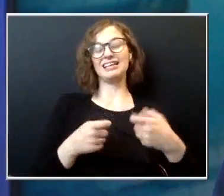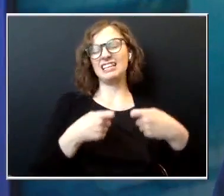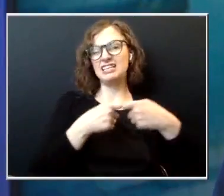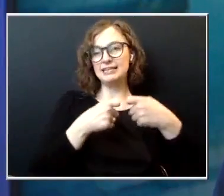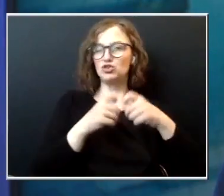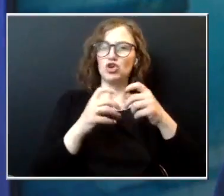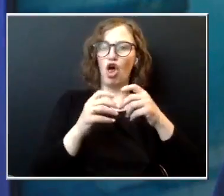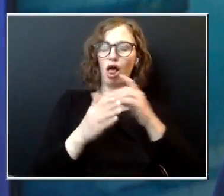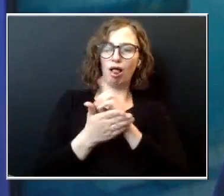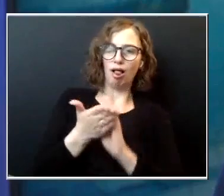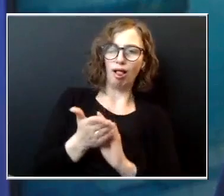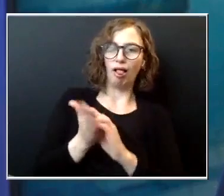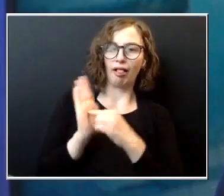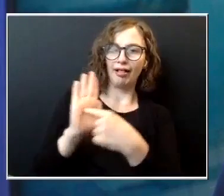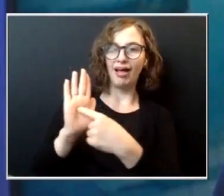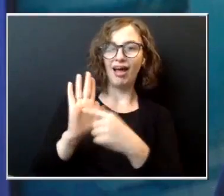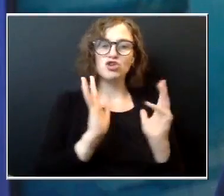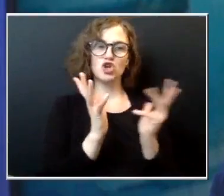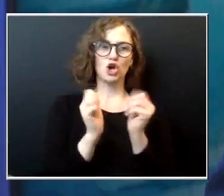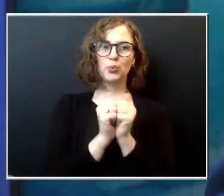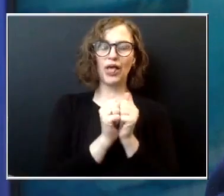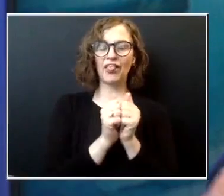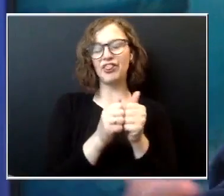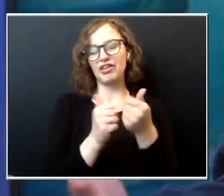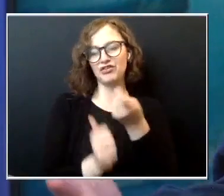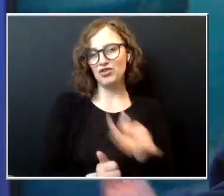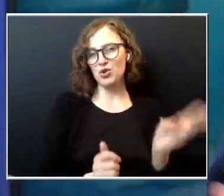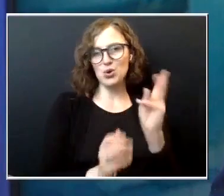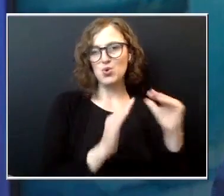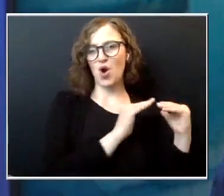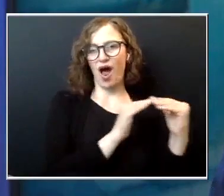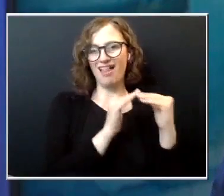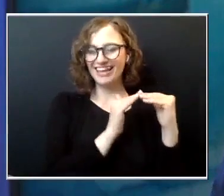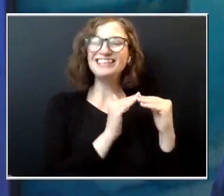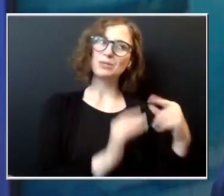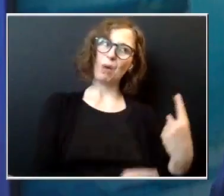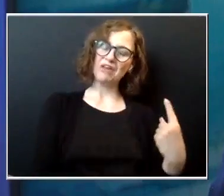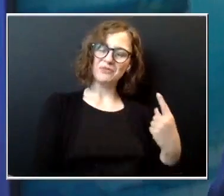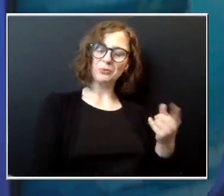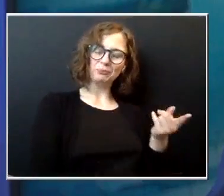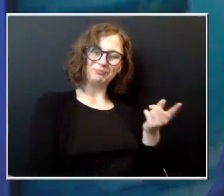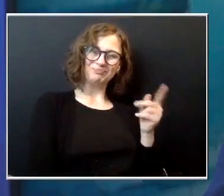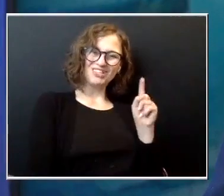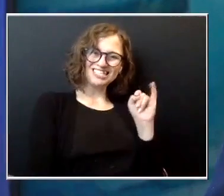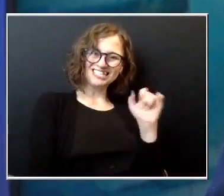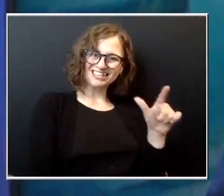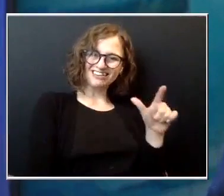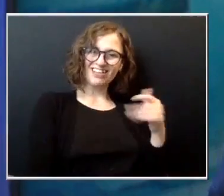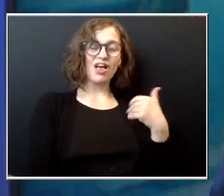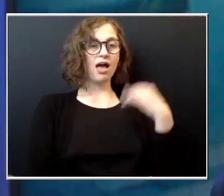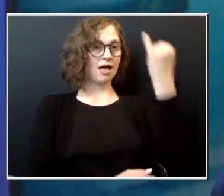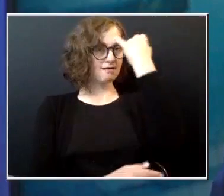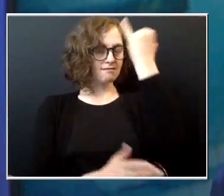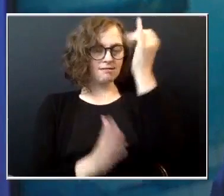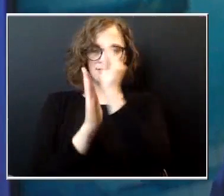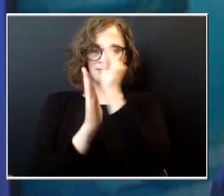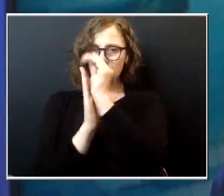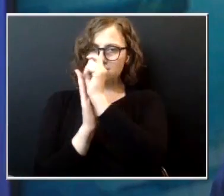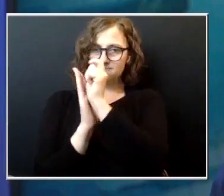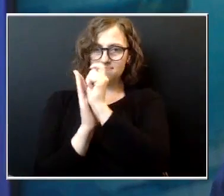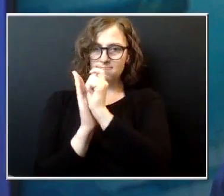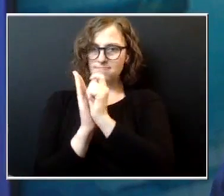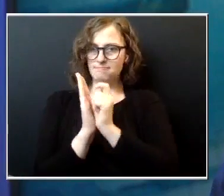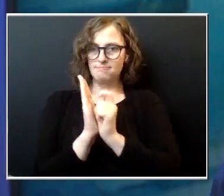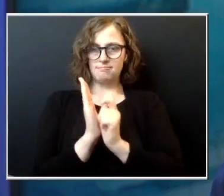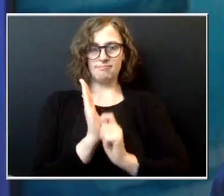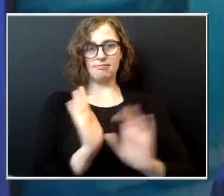and I had this idea, and I had this, it was all written down on what I wanted it to do, and then I